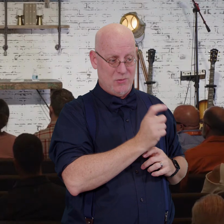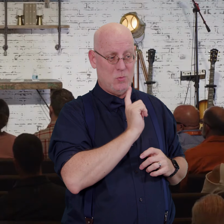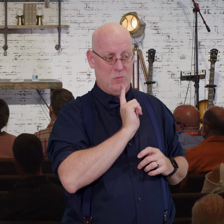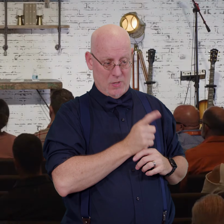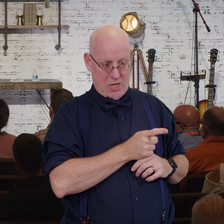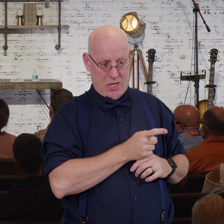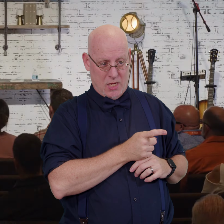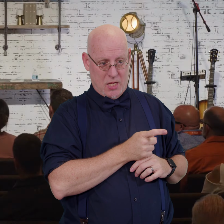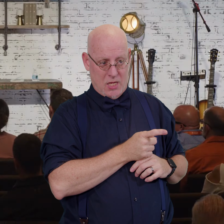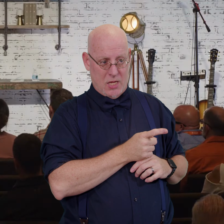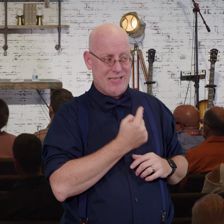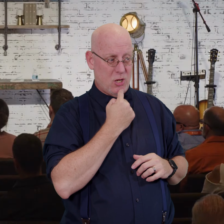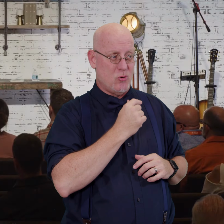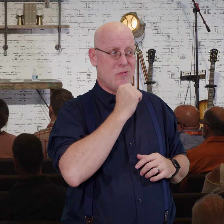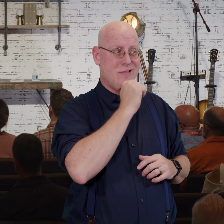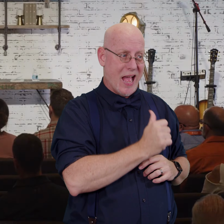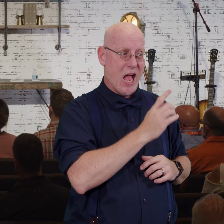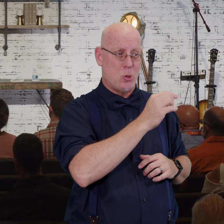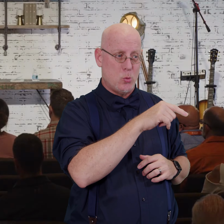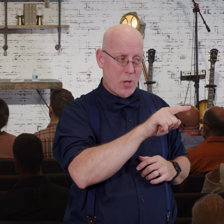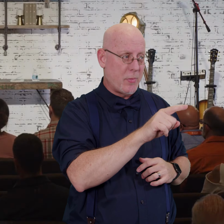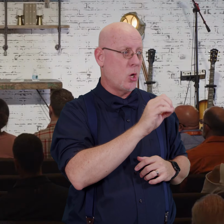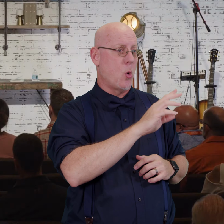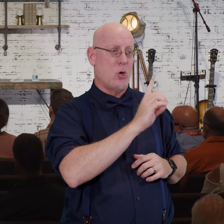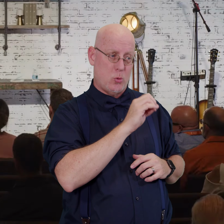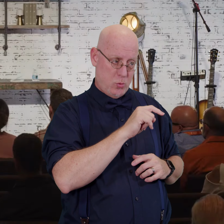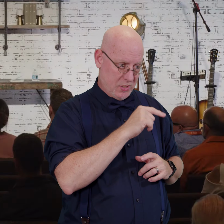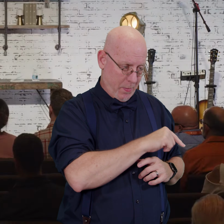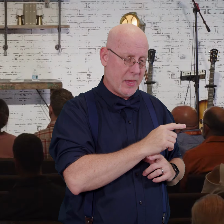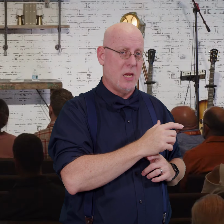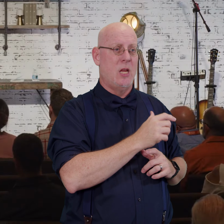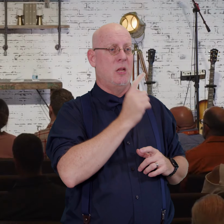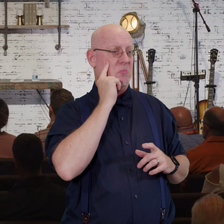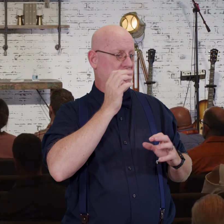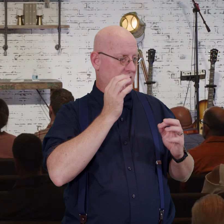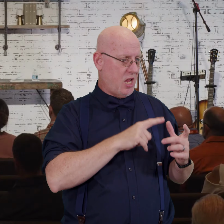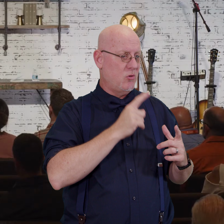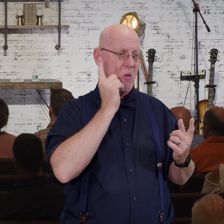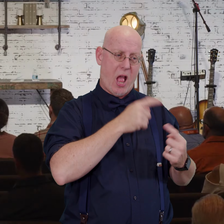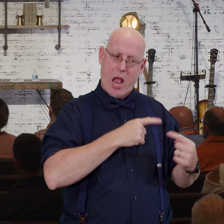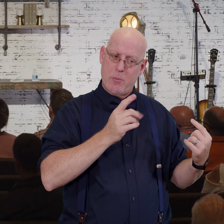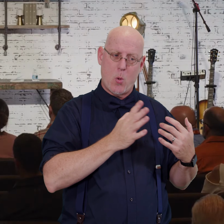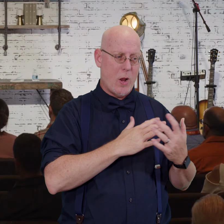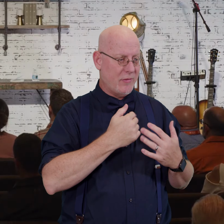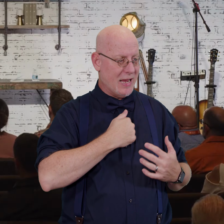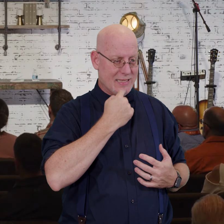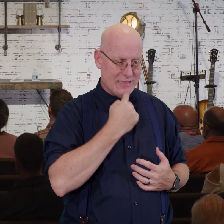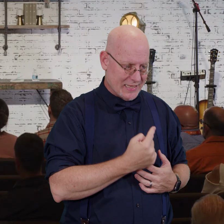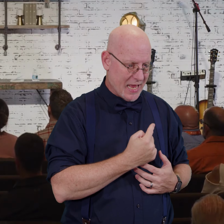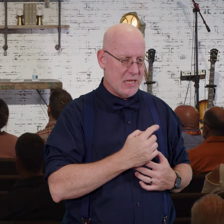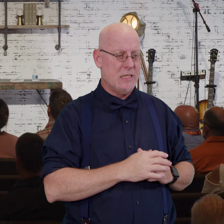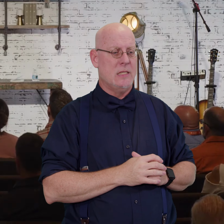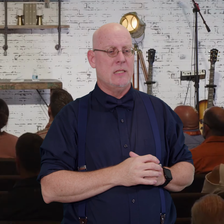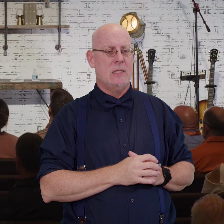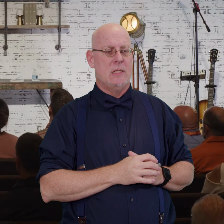order, tells you not to do something, or to do something, you decide not to, or to do the opposite of what I've instructed you not to